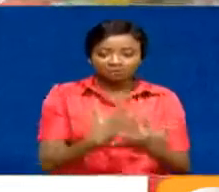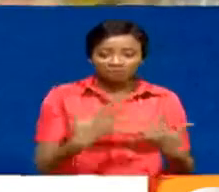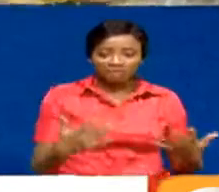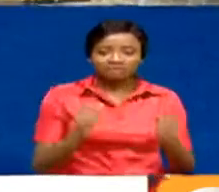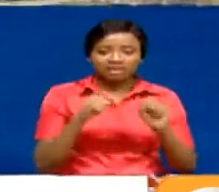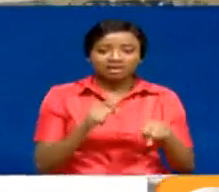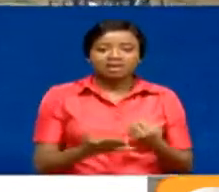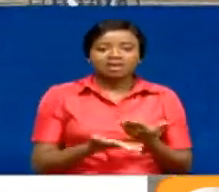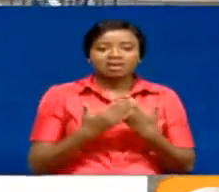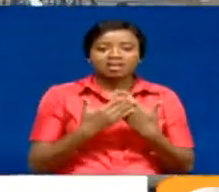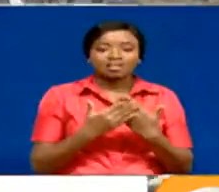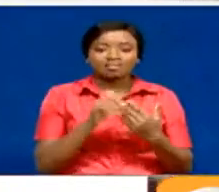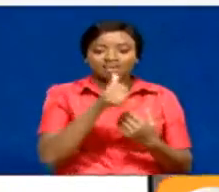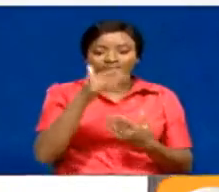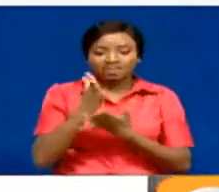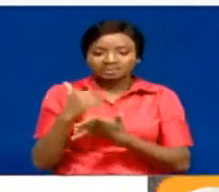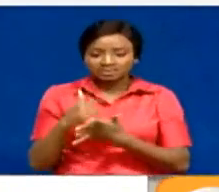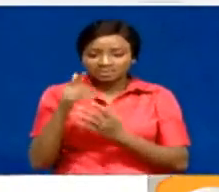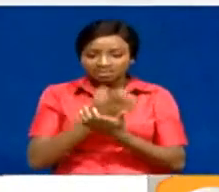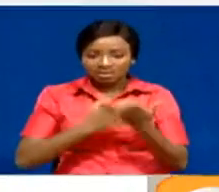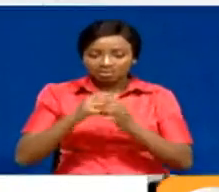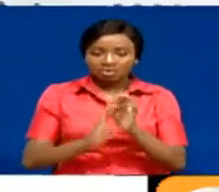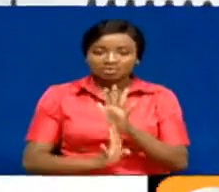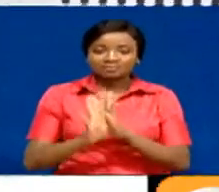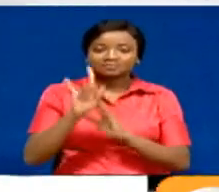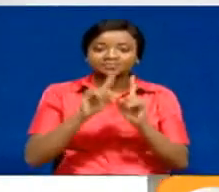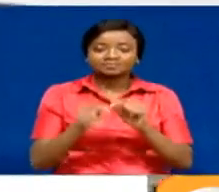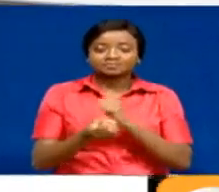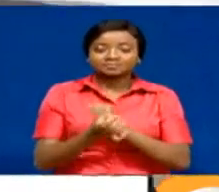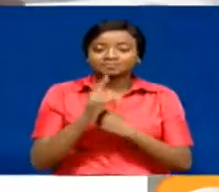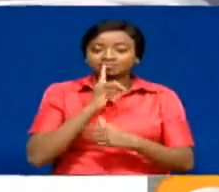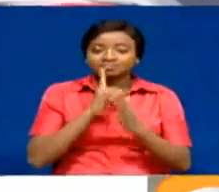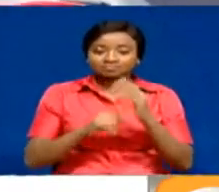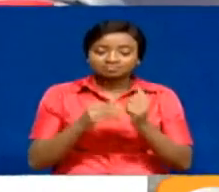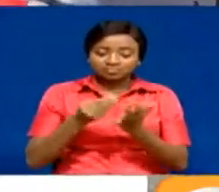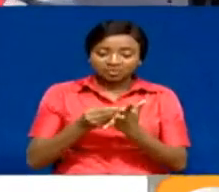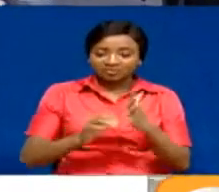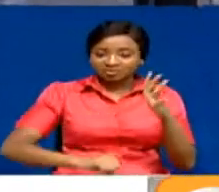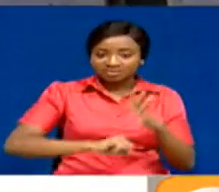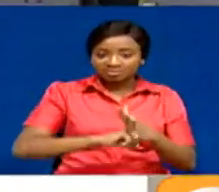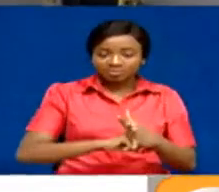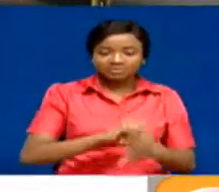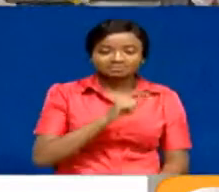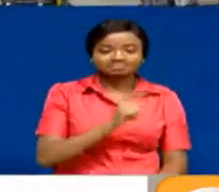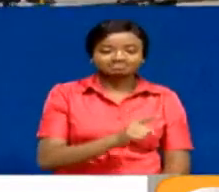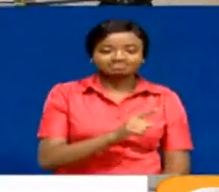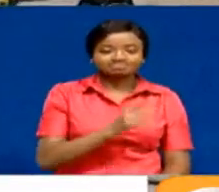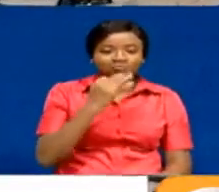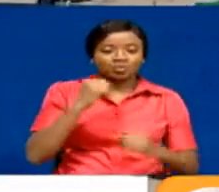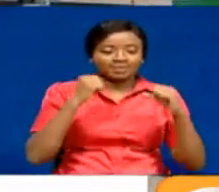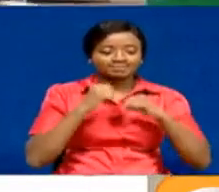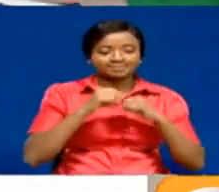can catalyze the recovery of other sectors of the economy. He further stated that the financial support is dependent on KQ adhering to the